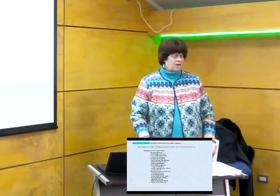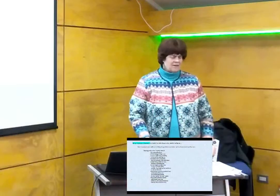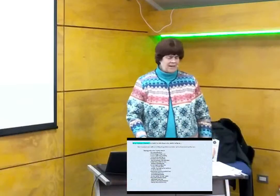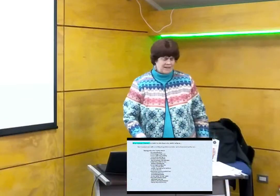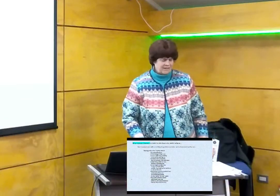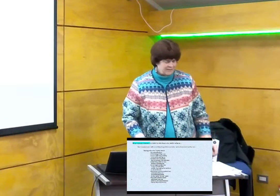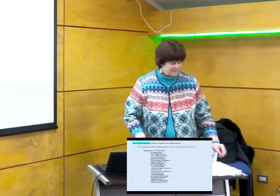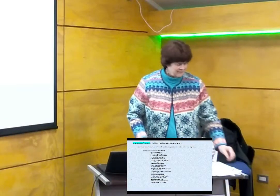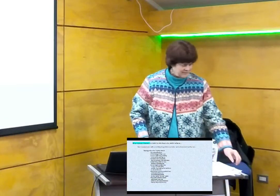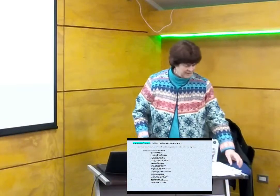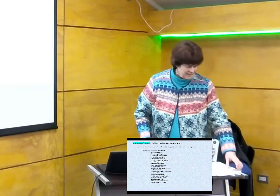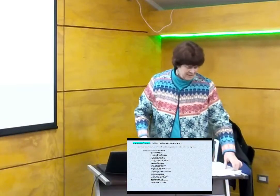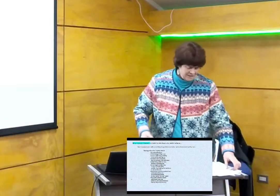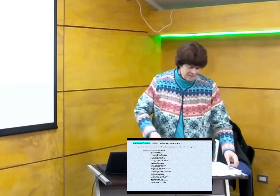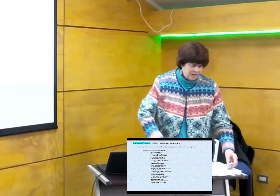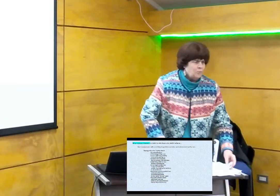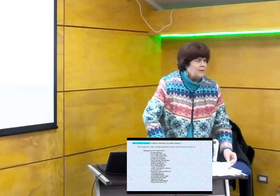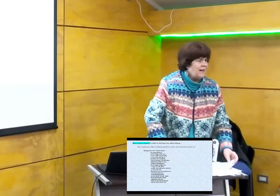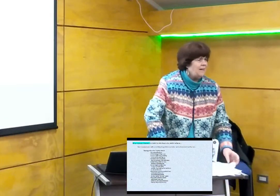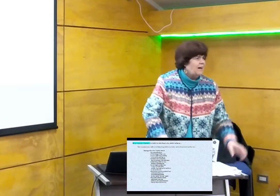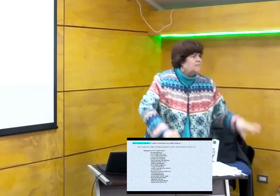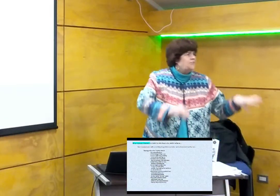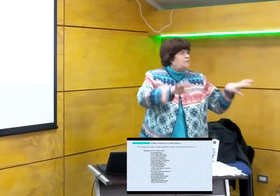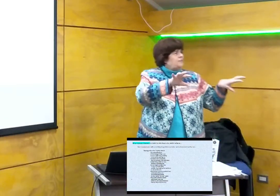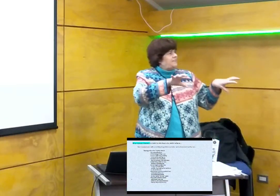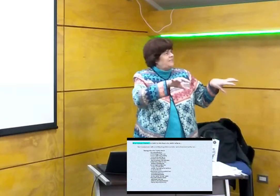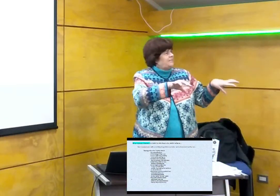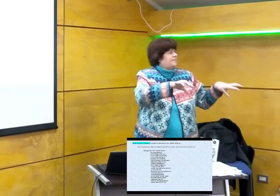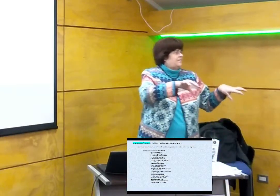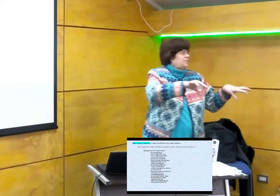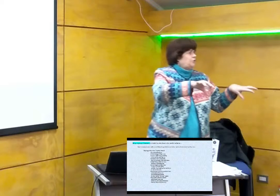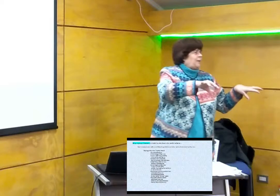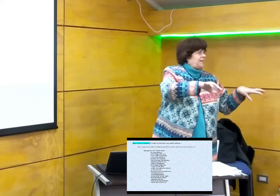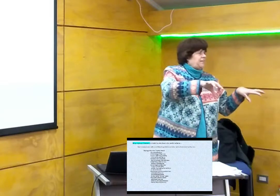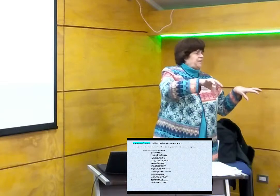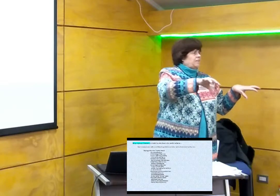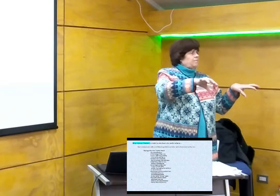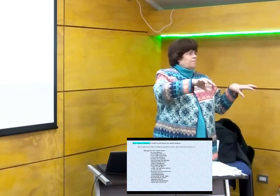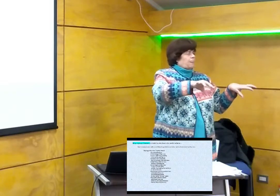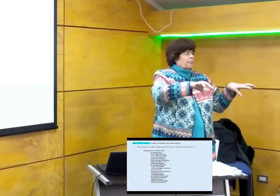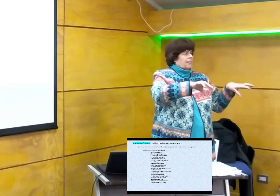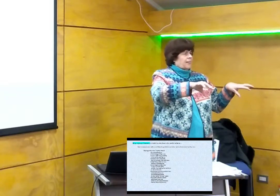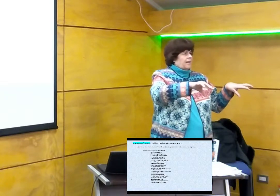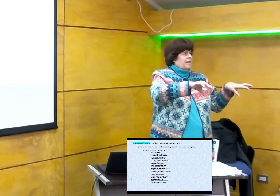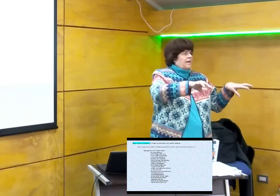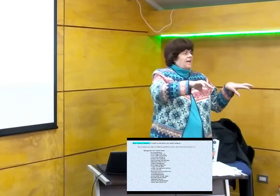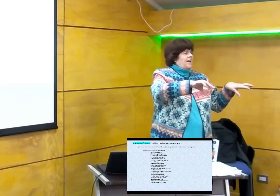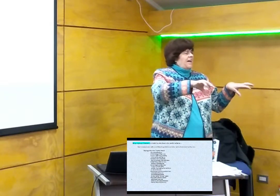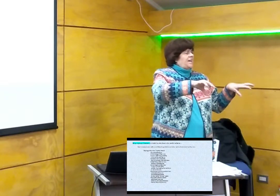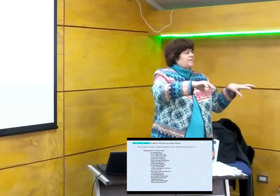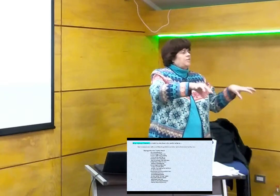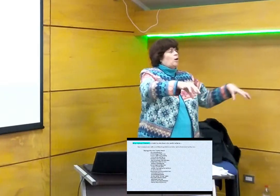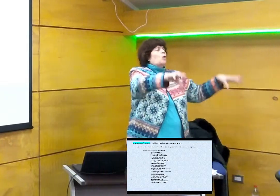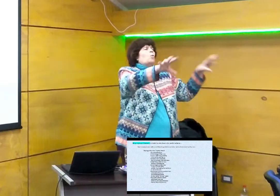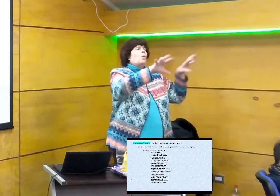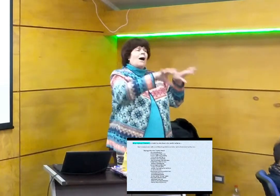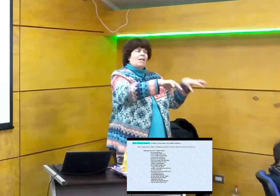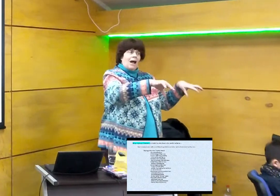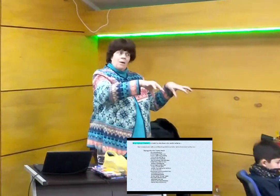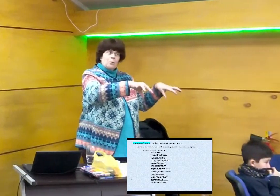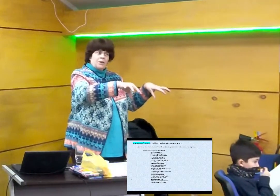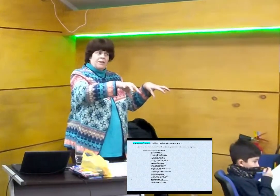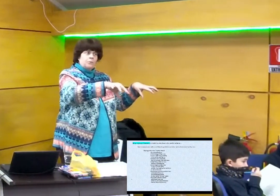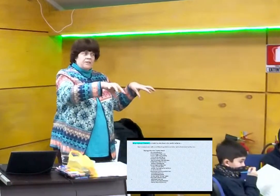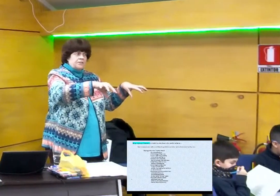Bienvenido. Okay. We got our students situated here. And